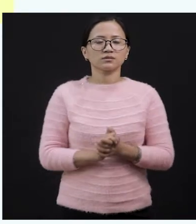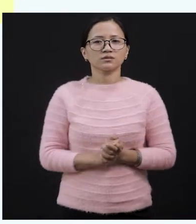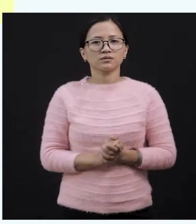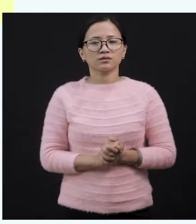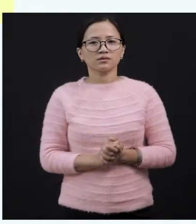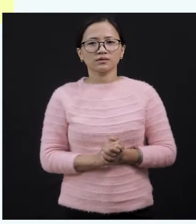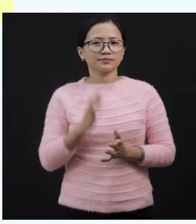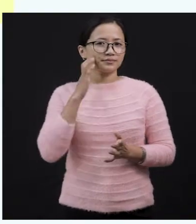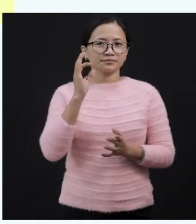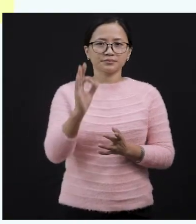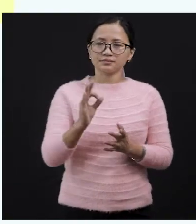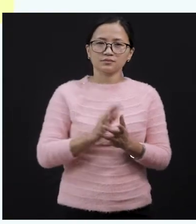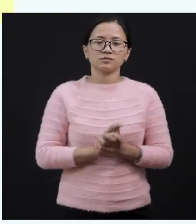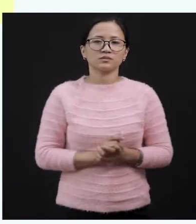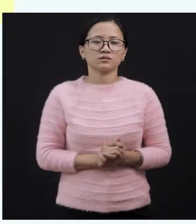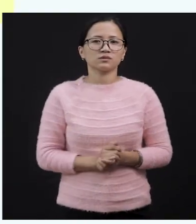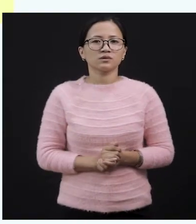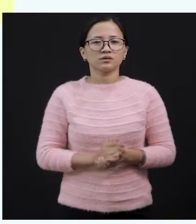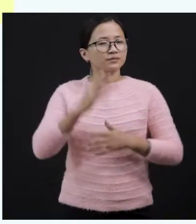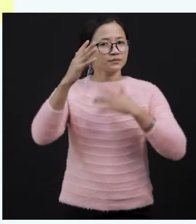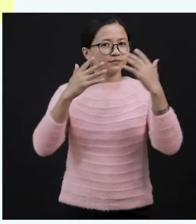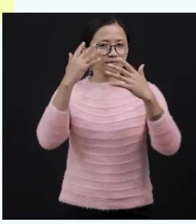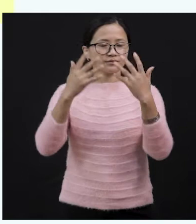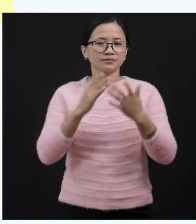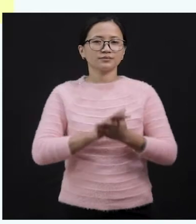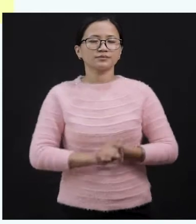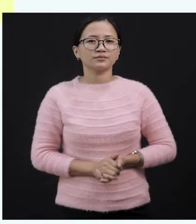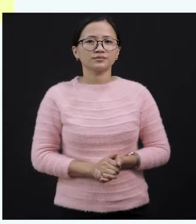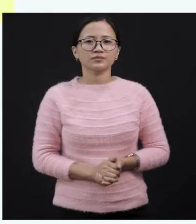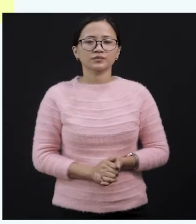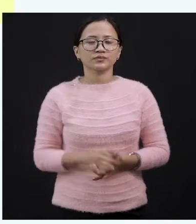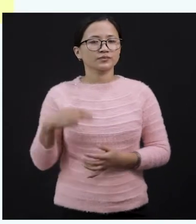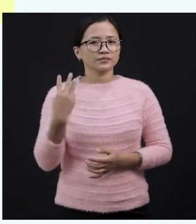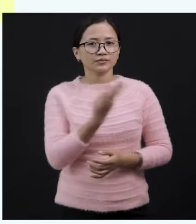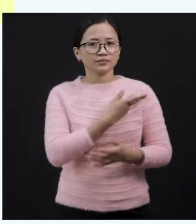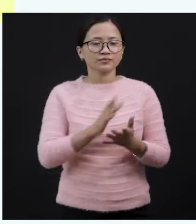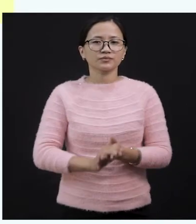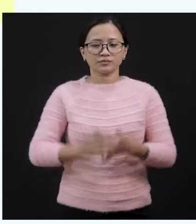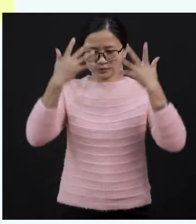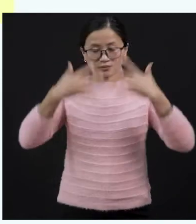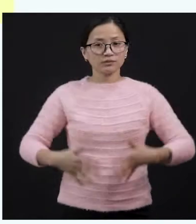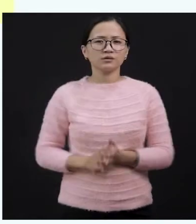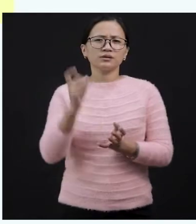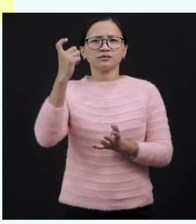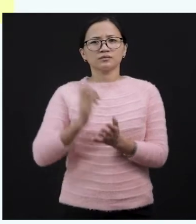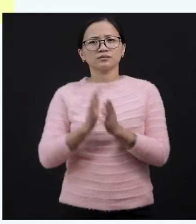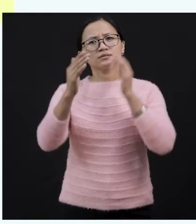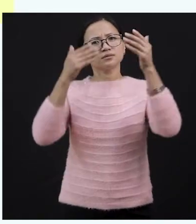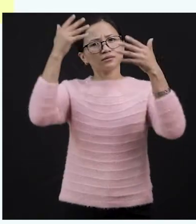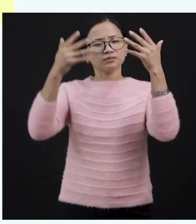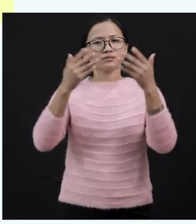the importance of air. Now, we humans, we need